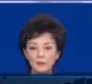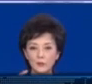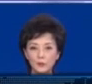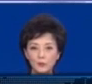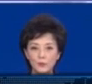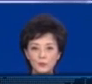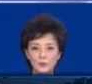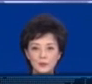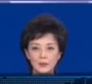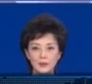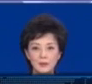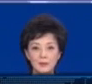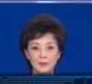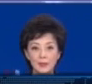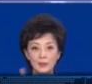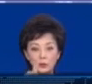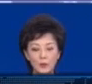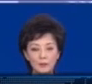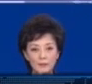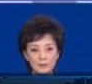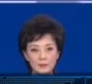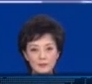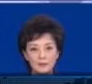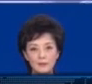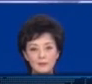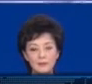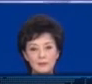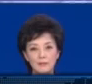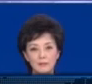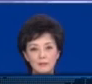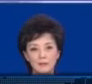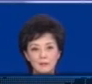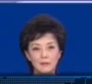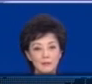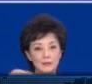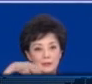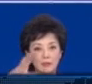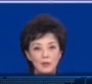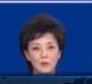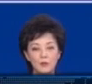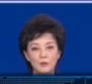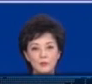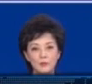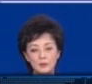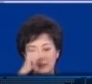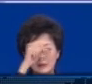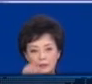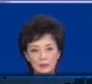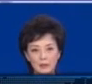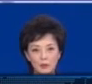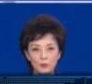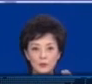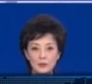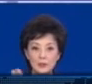We are giving full use of the manufacturing industry in China in a short period of